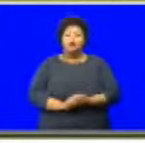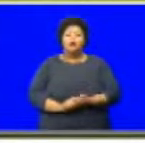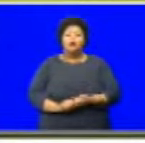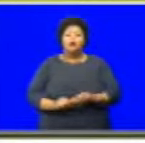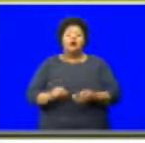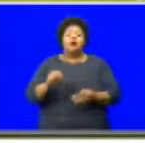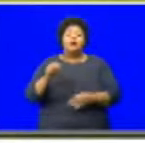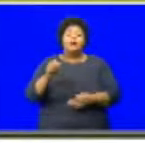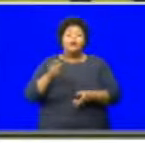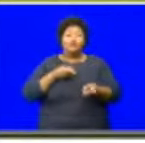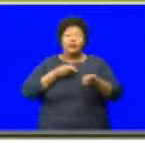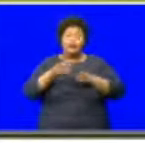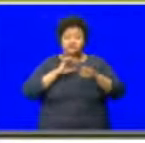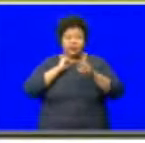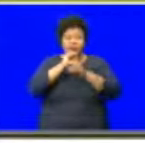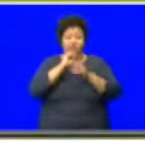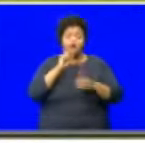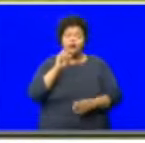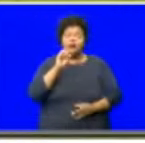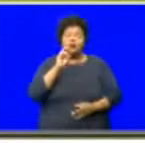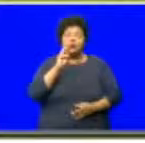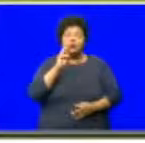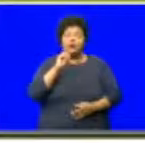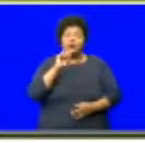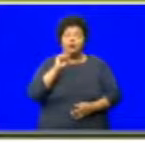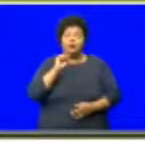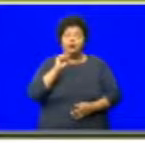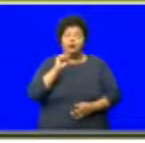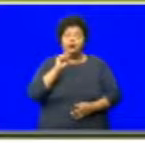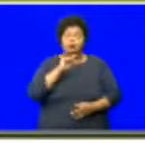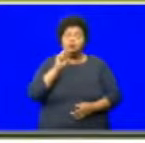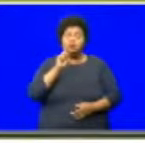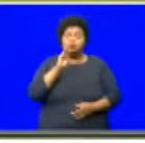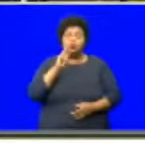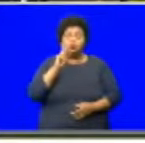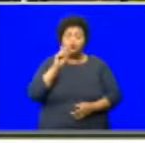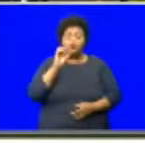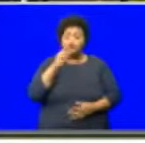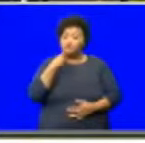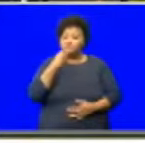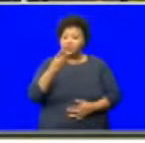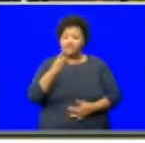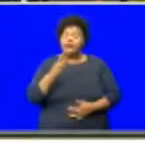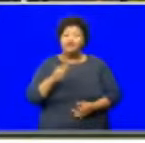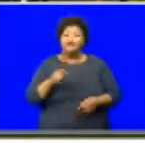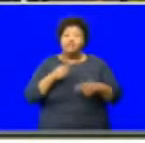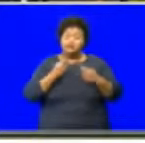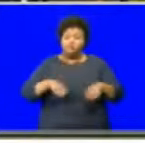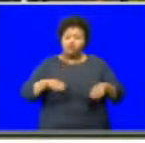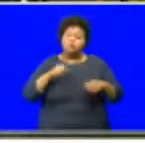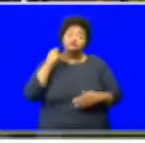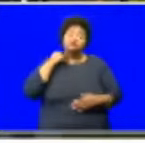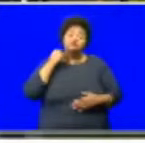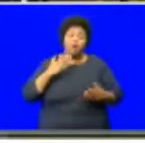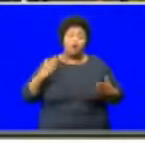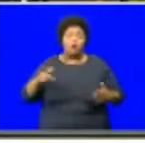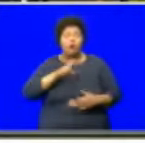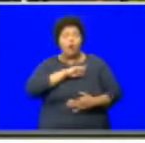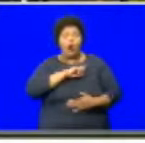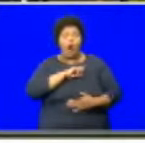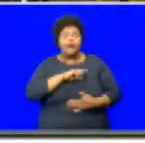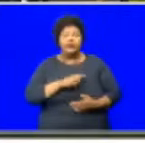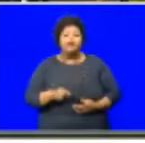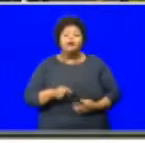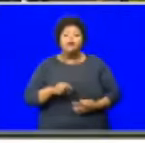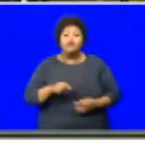emalungiselelo bebanawo njengoba labadlali bekuthi hlabani bebadithembile. Yeah, sibene ma challenges while we were still